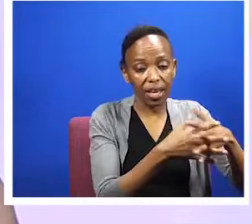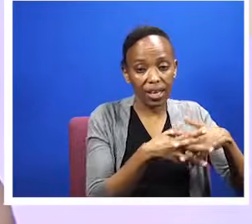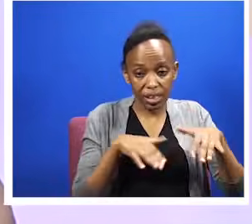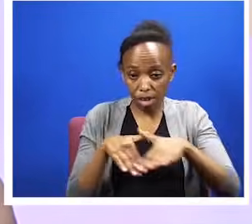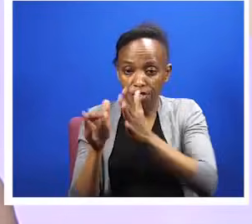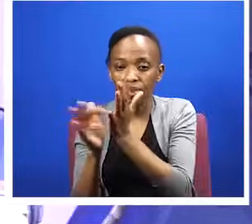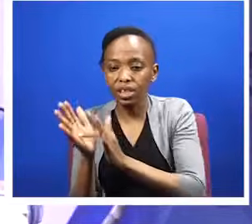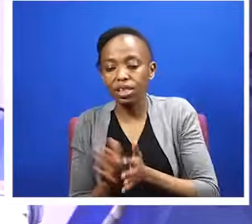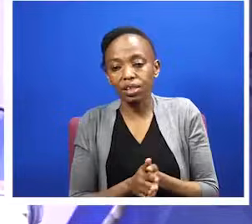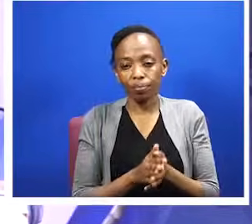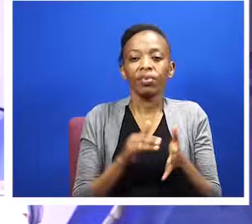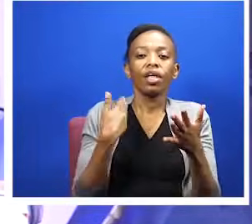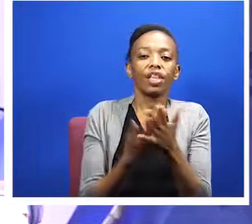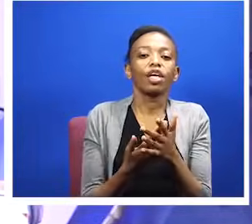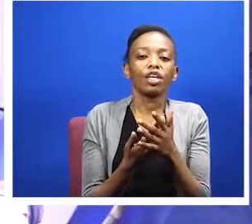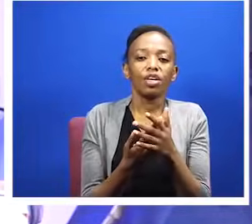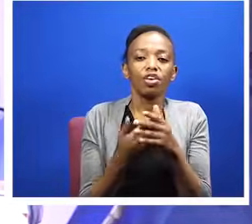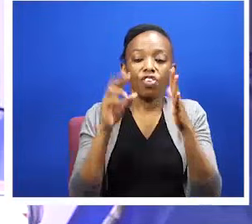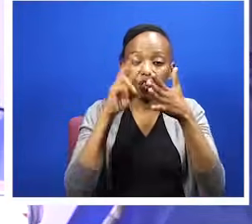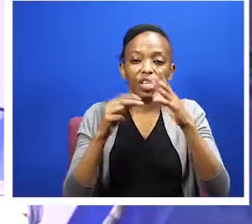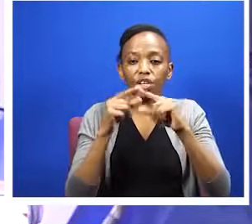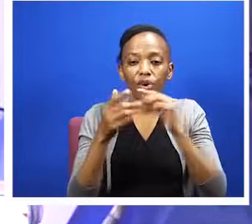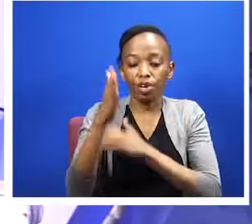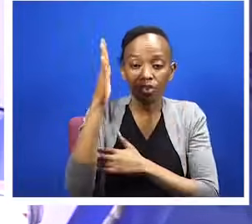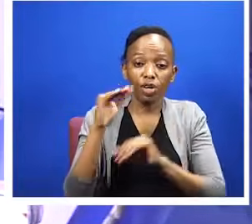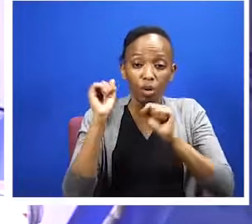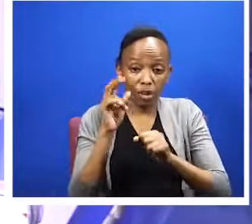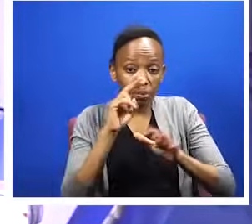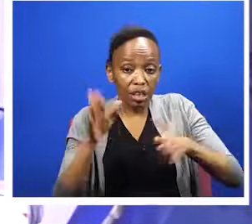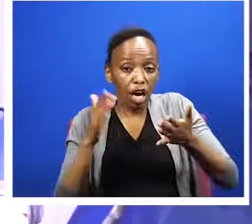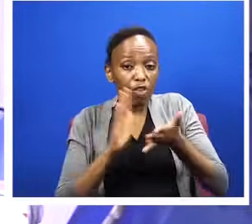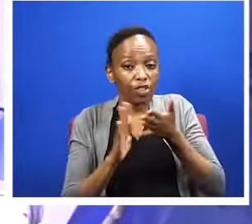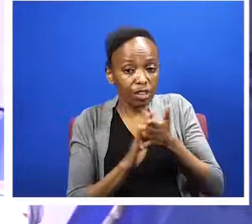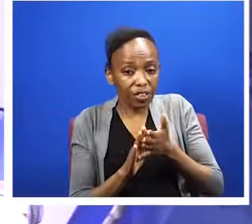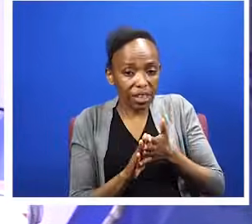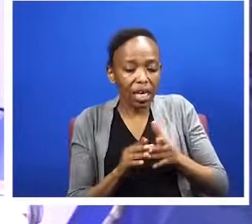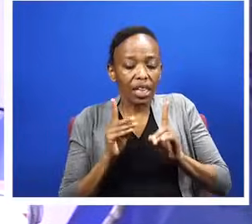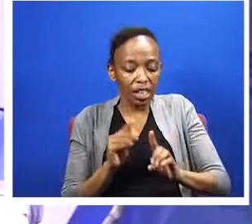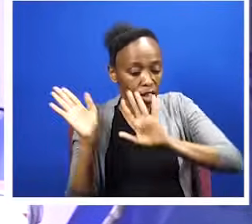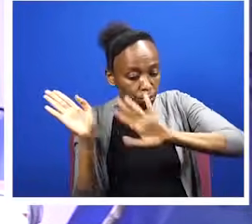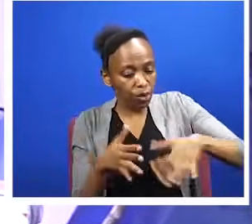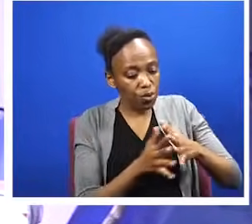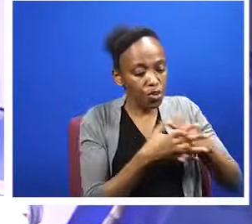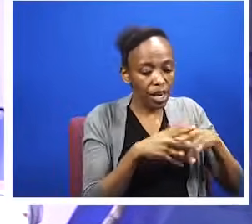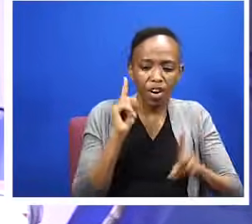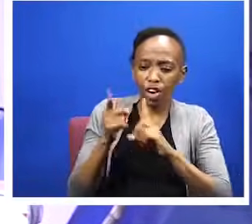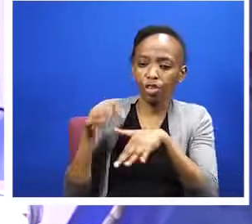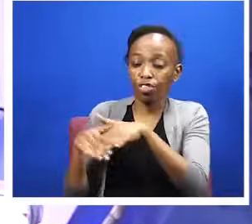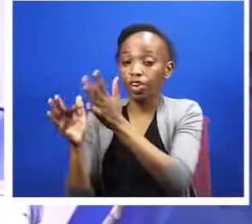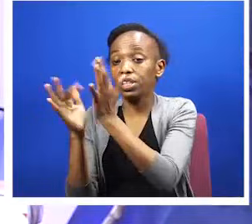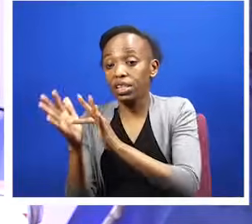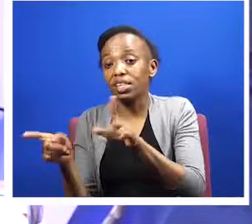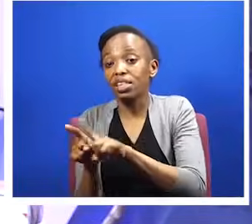followed him. Thank you so much for reading the Word of God. Can you see how quickly the disciples left their nets to run to follow Jesus? We should